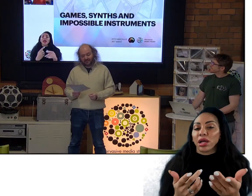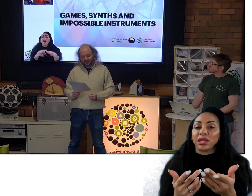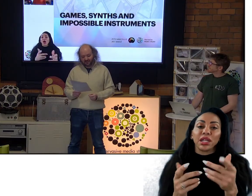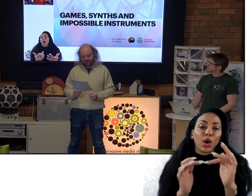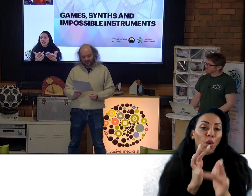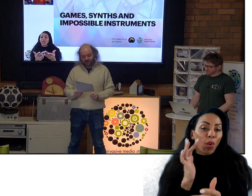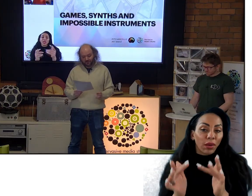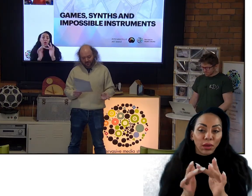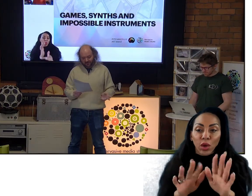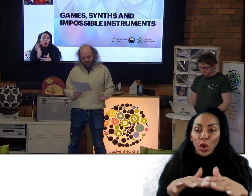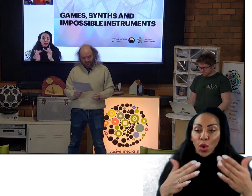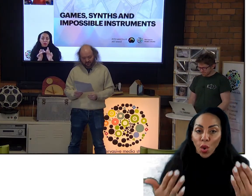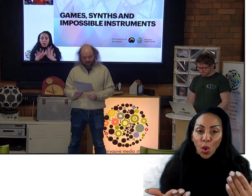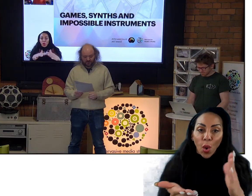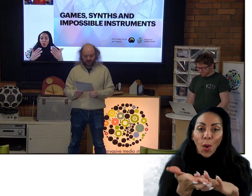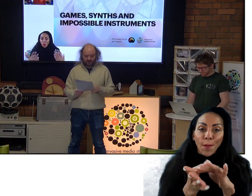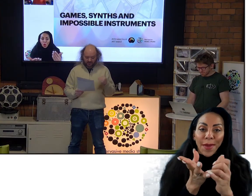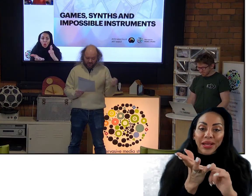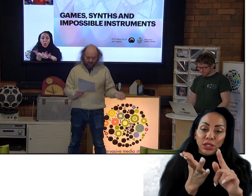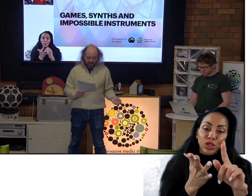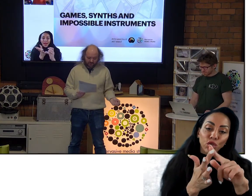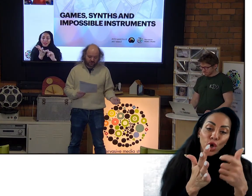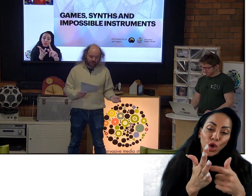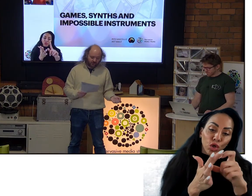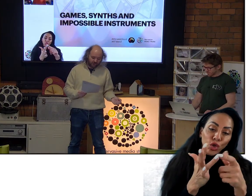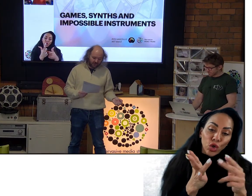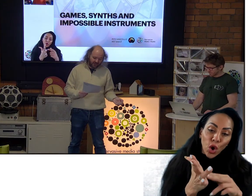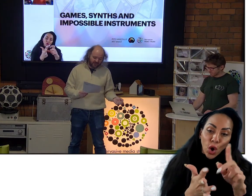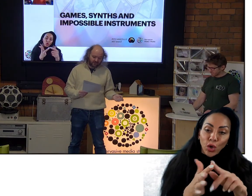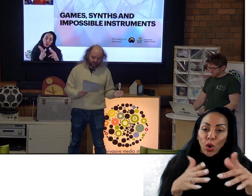at mastodon.social on Mastodon, at